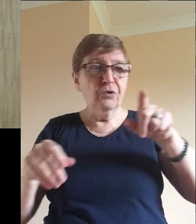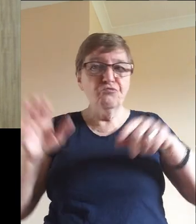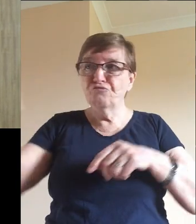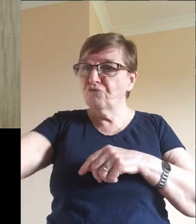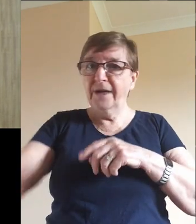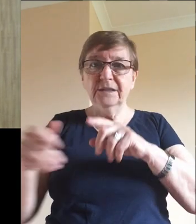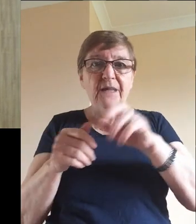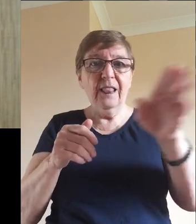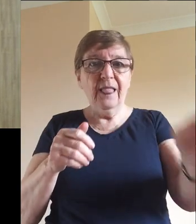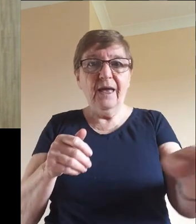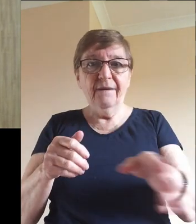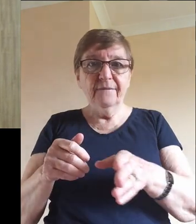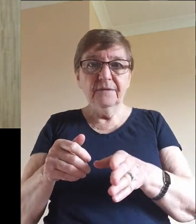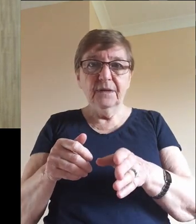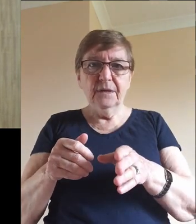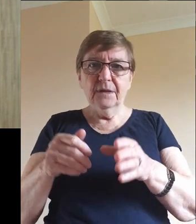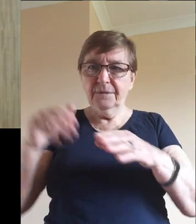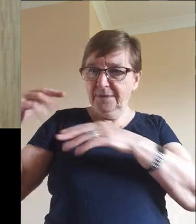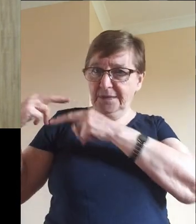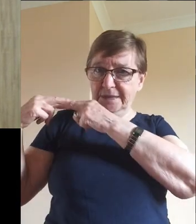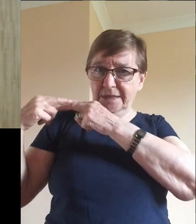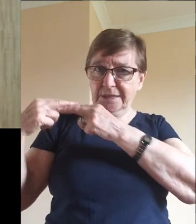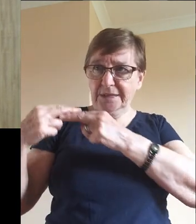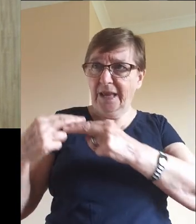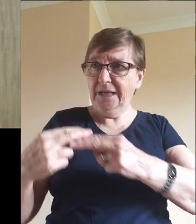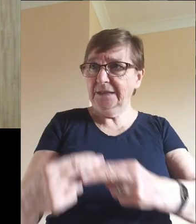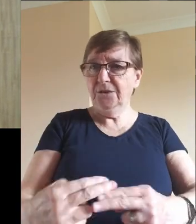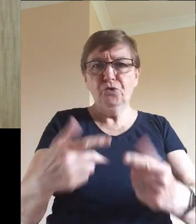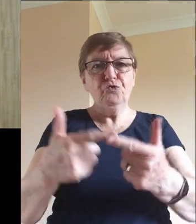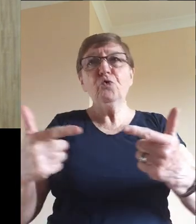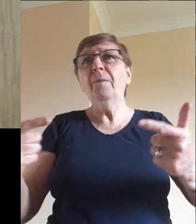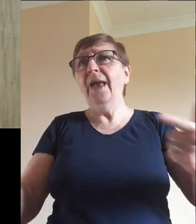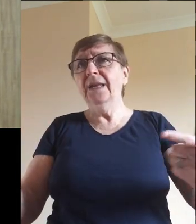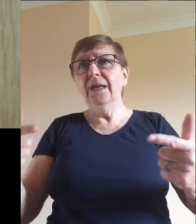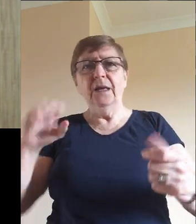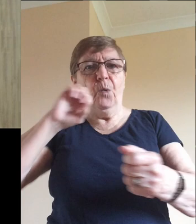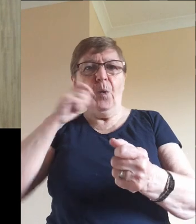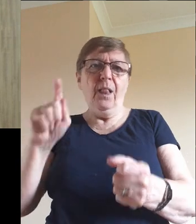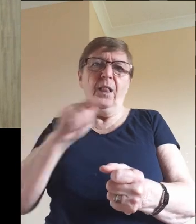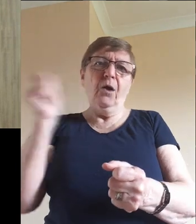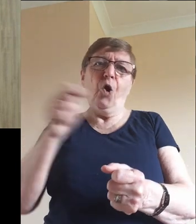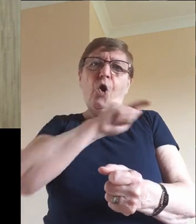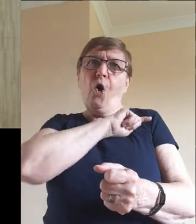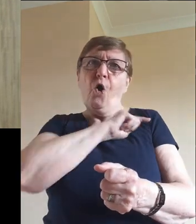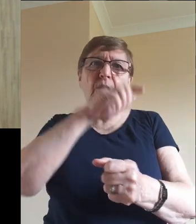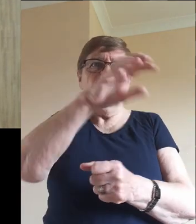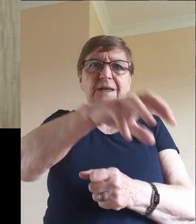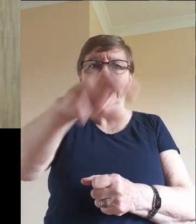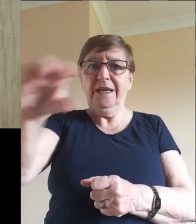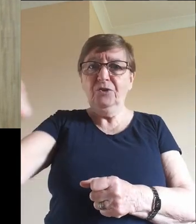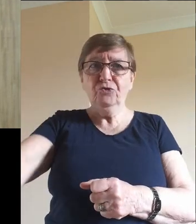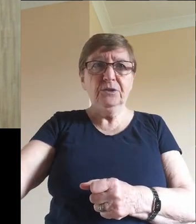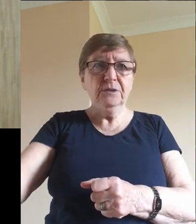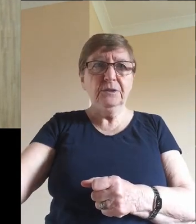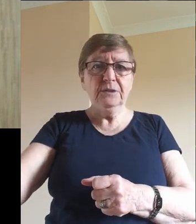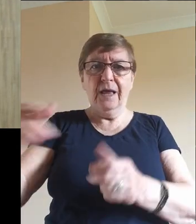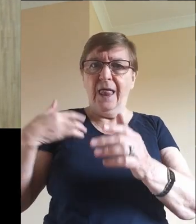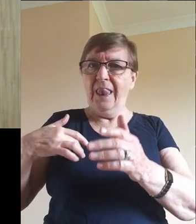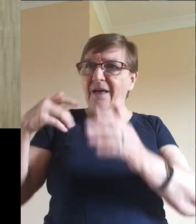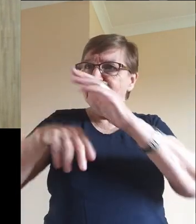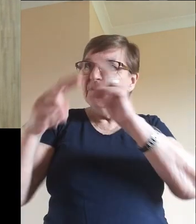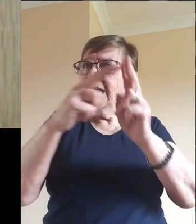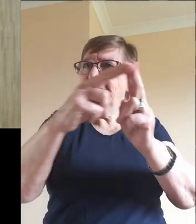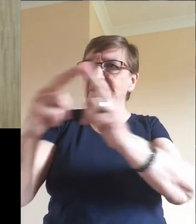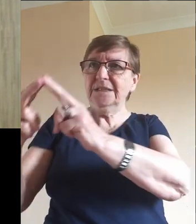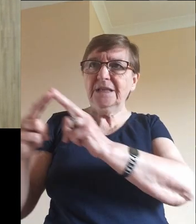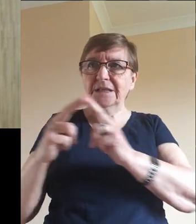left. The descendants will be so many, and they will dispossess nations and settle in desolate cities because